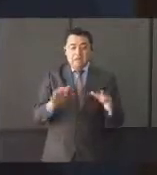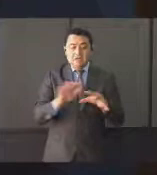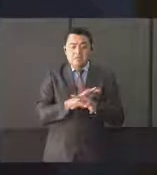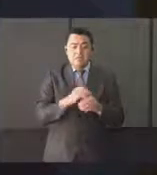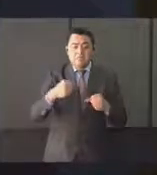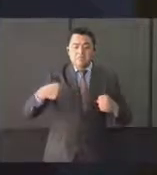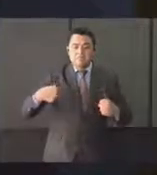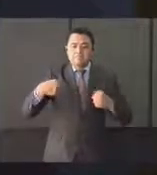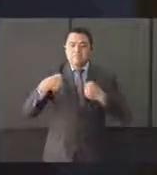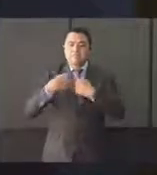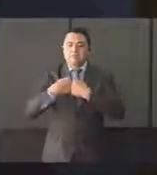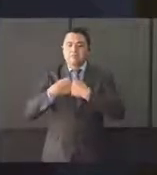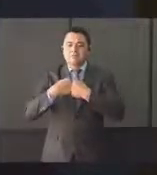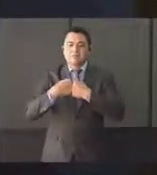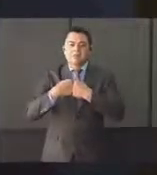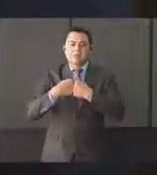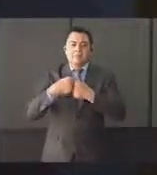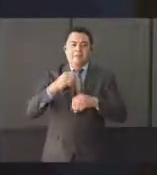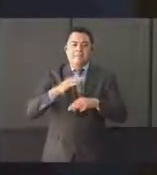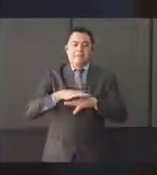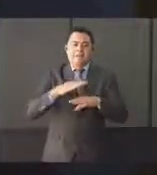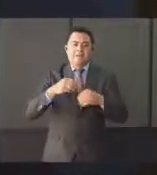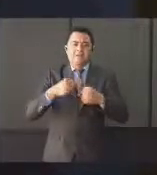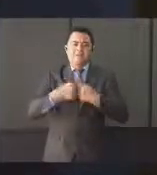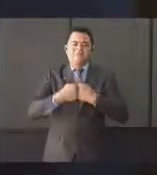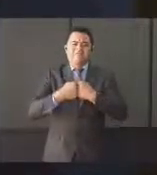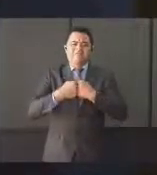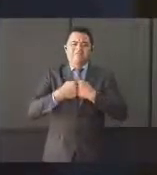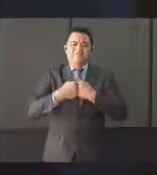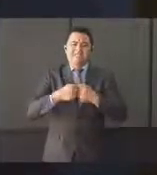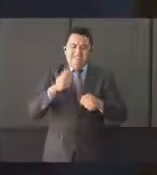largest borders in the world, I would say.